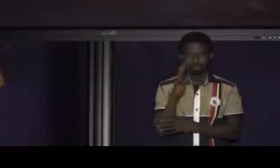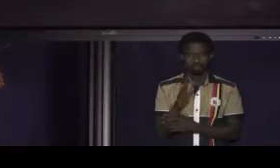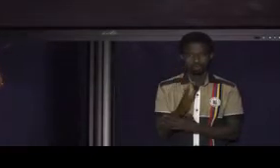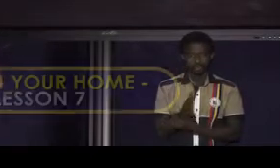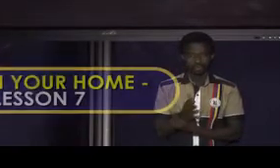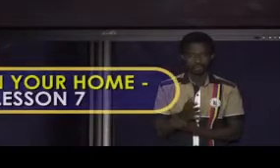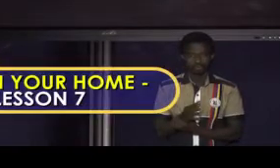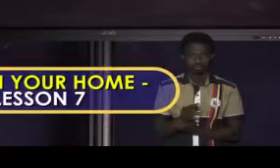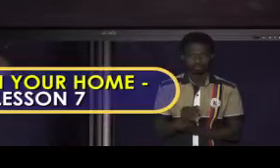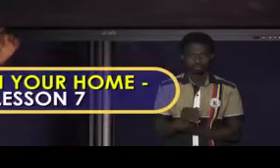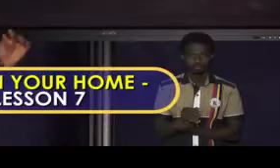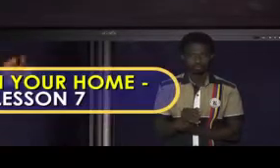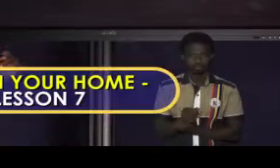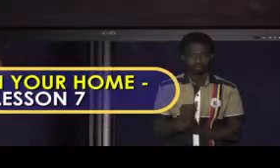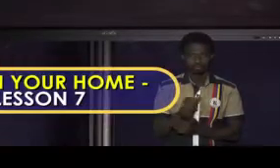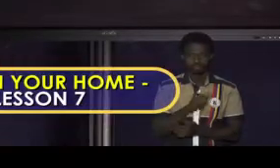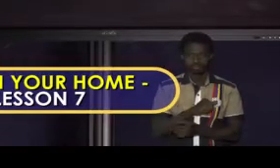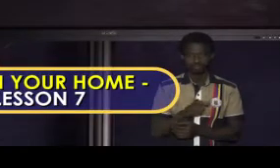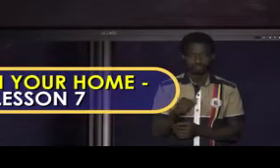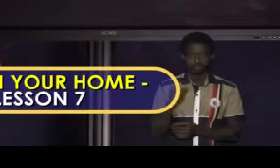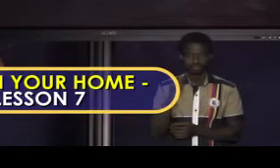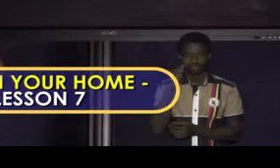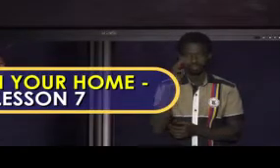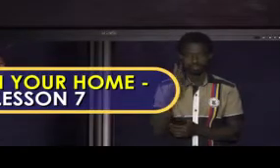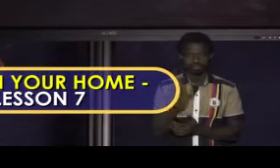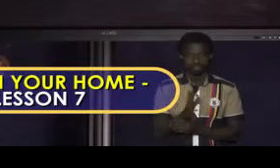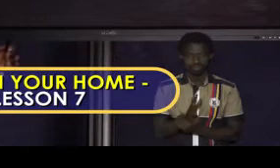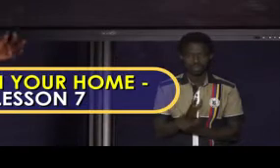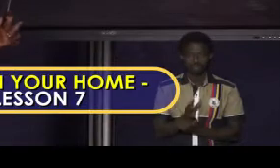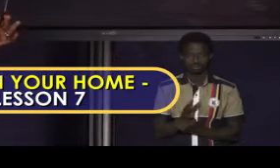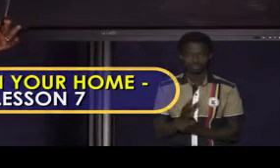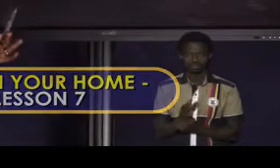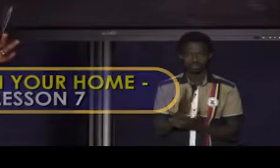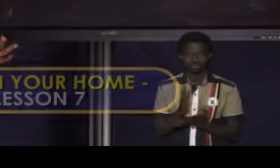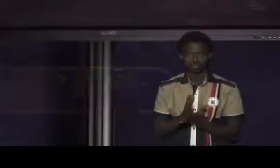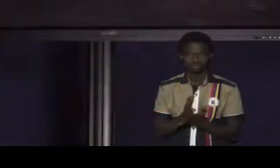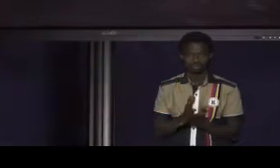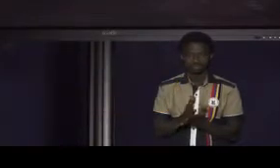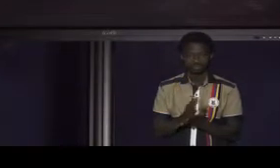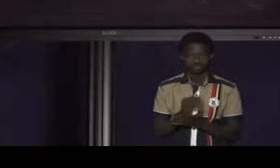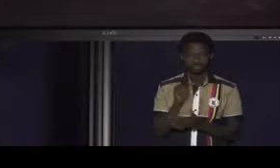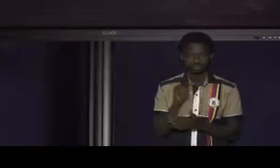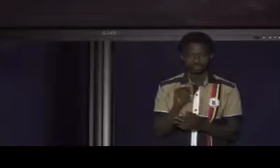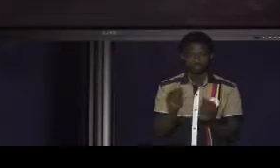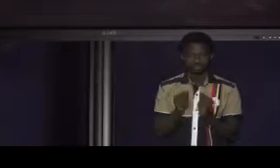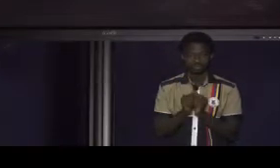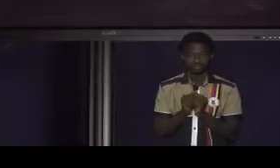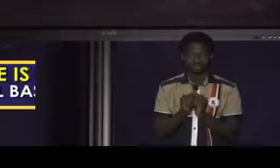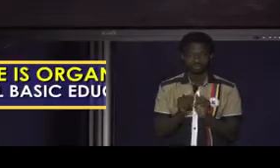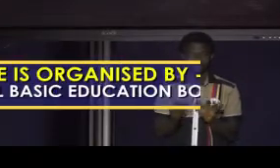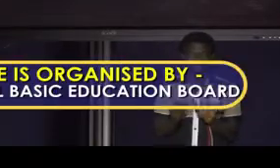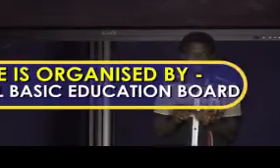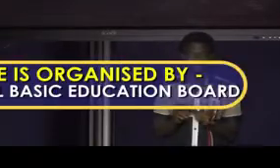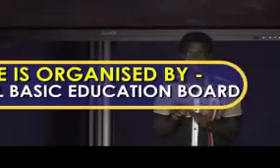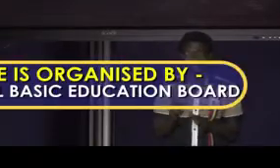stop. A woman, full stop. Without her, man is